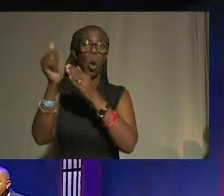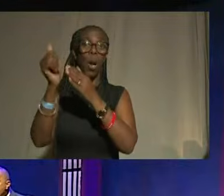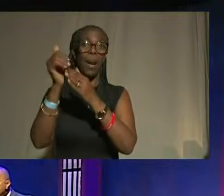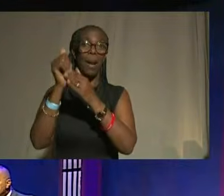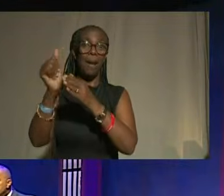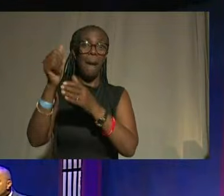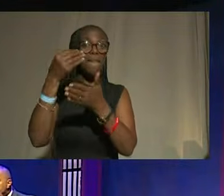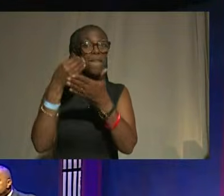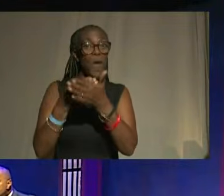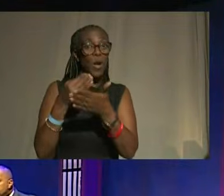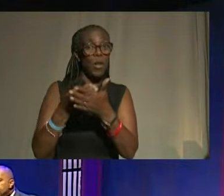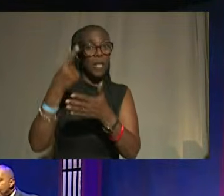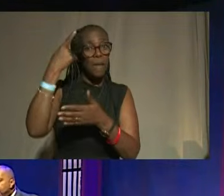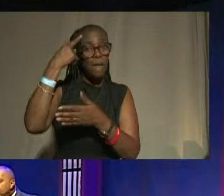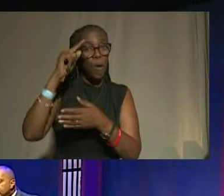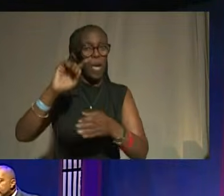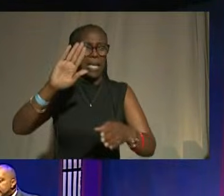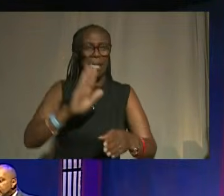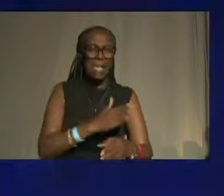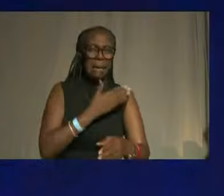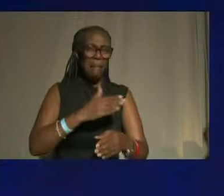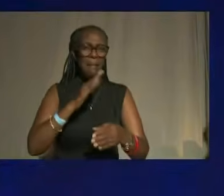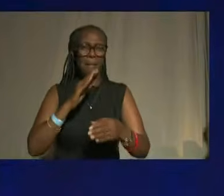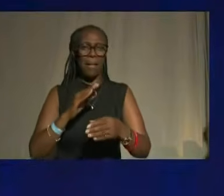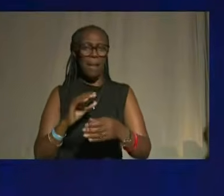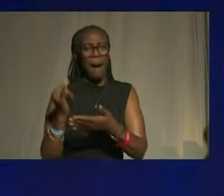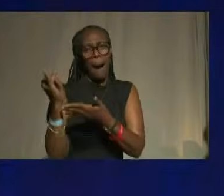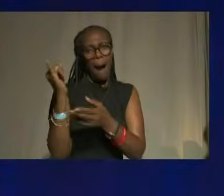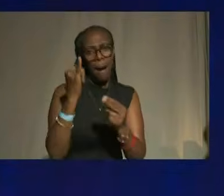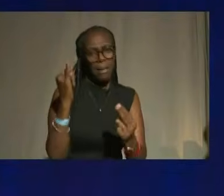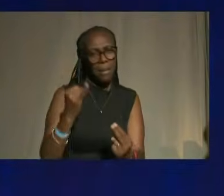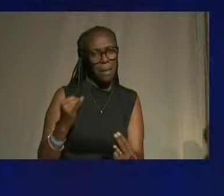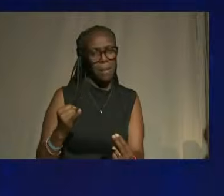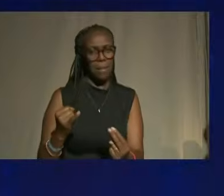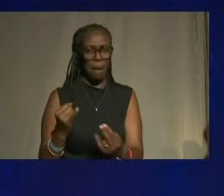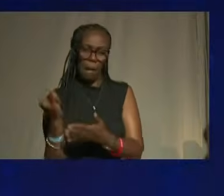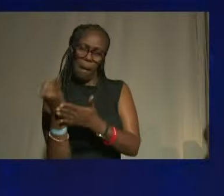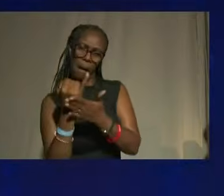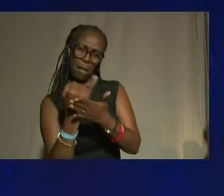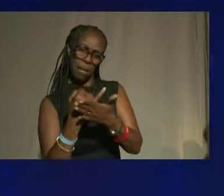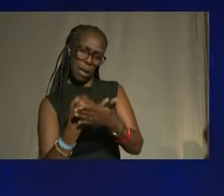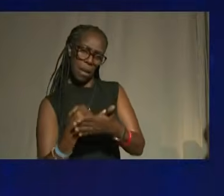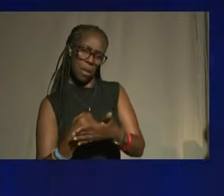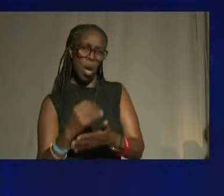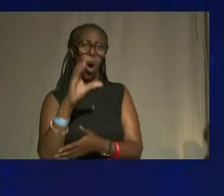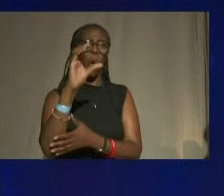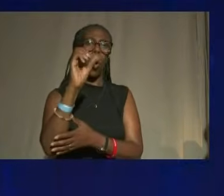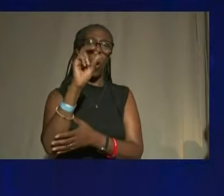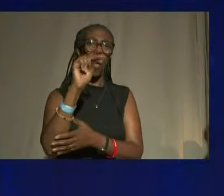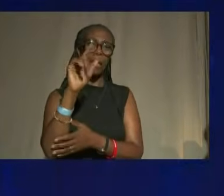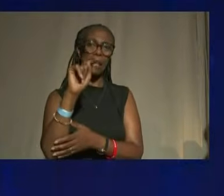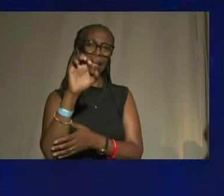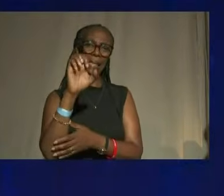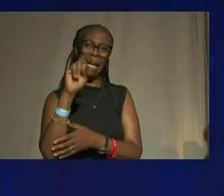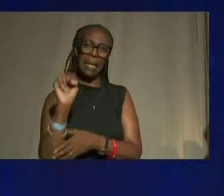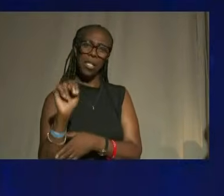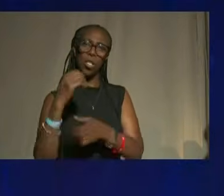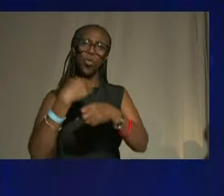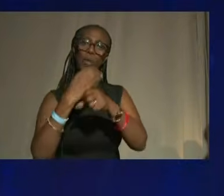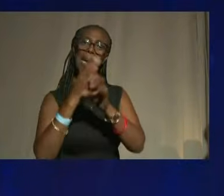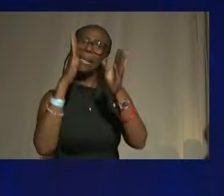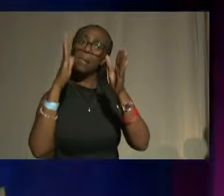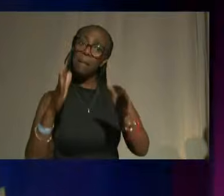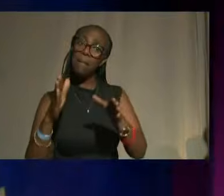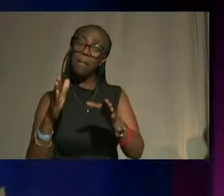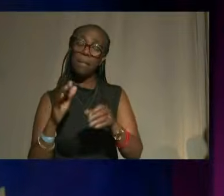for artists or singers or potters, the people who create content so they can build their businesses. Thank